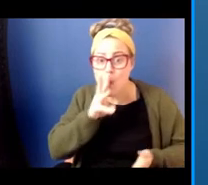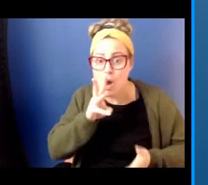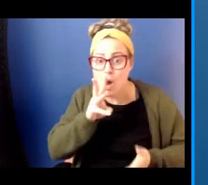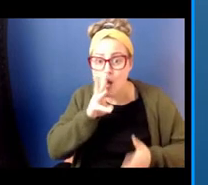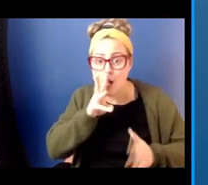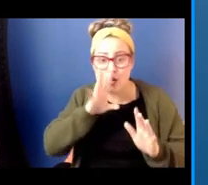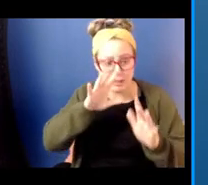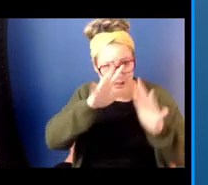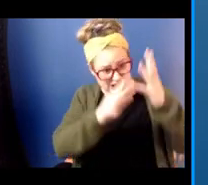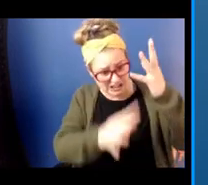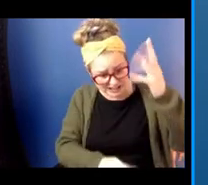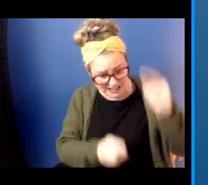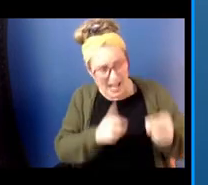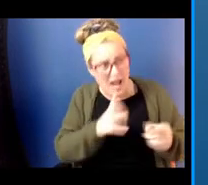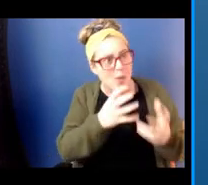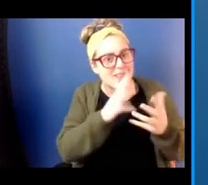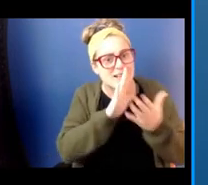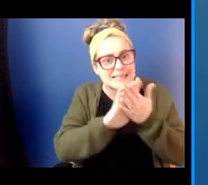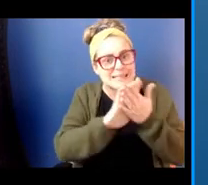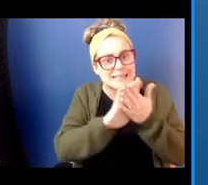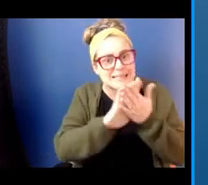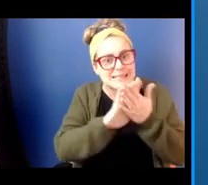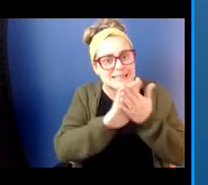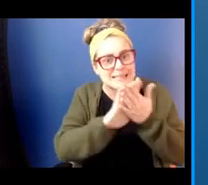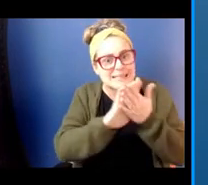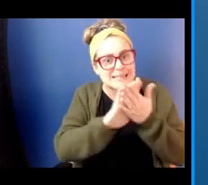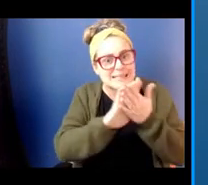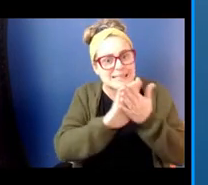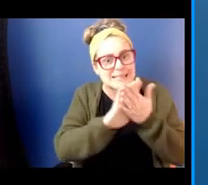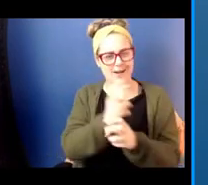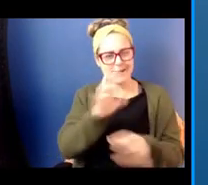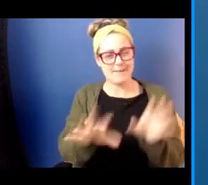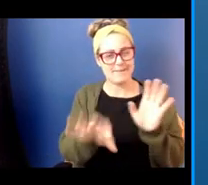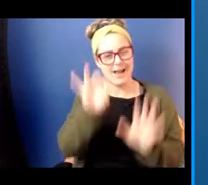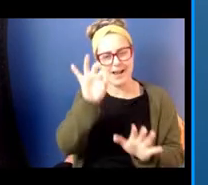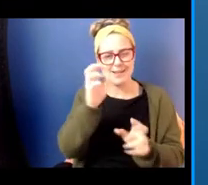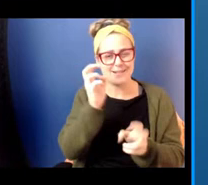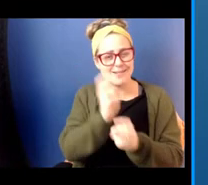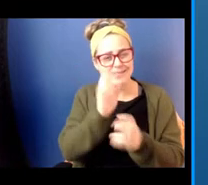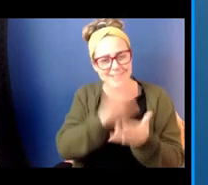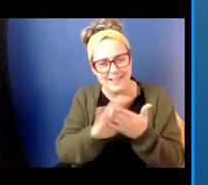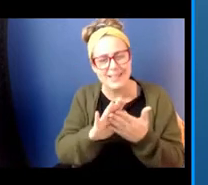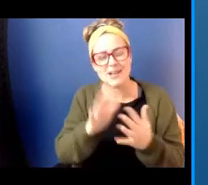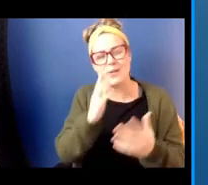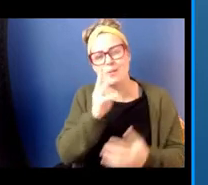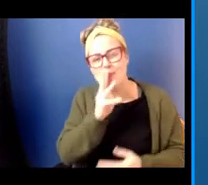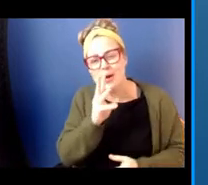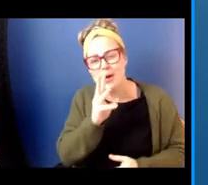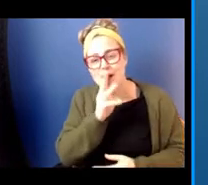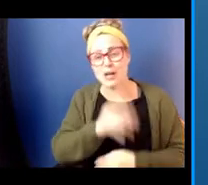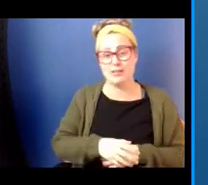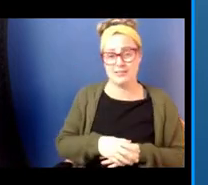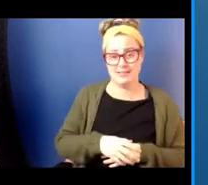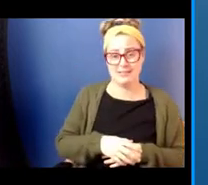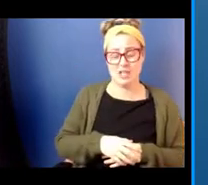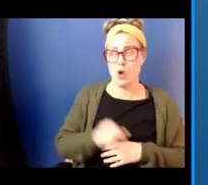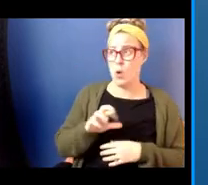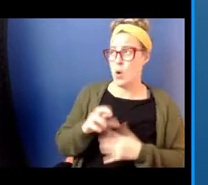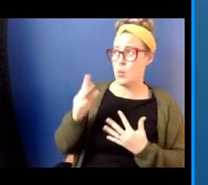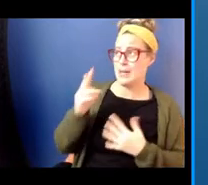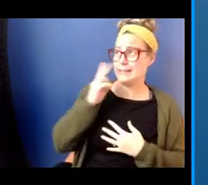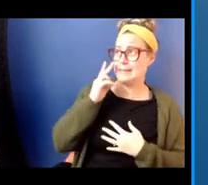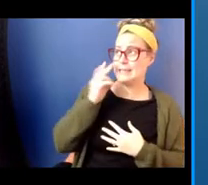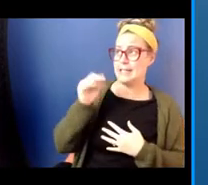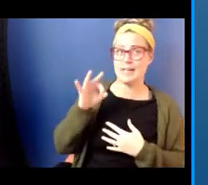do you know what it's like to wait and see if the storm's gonna pass you by and your roof is still